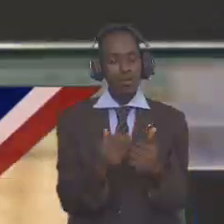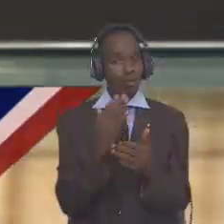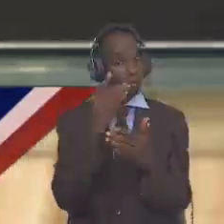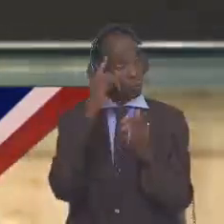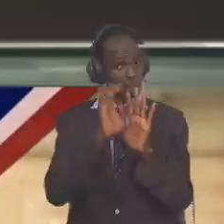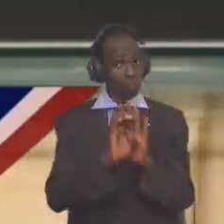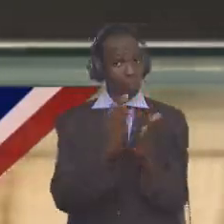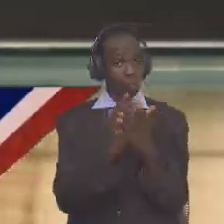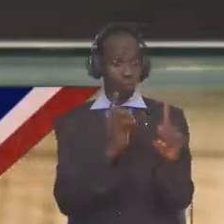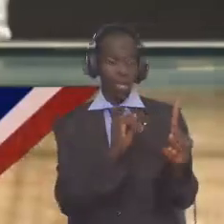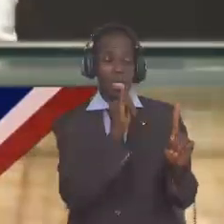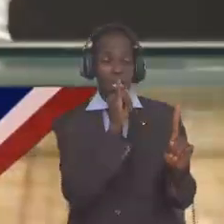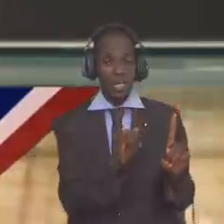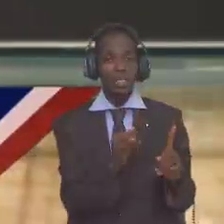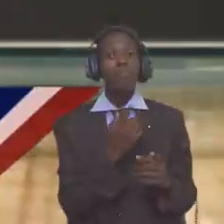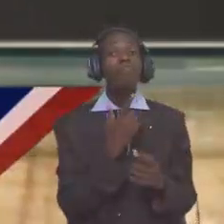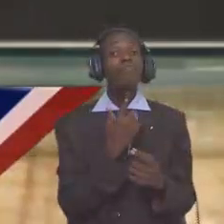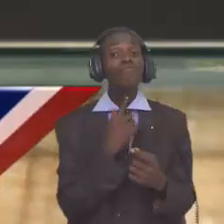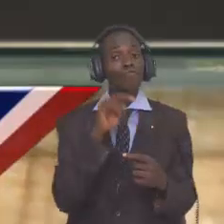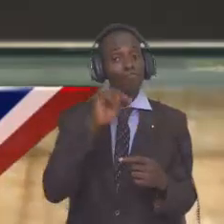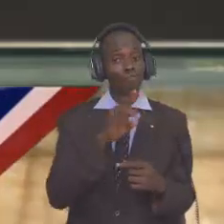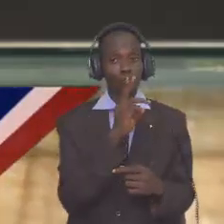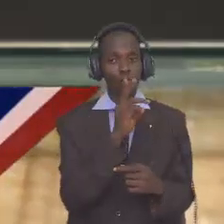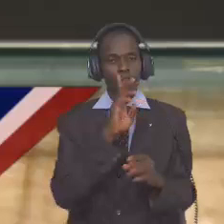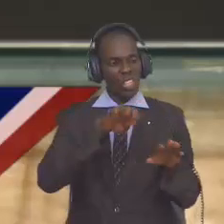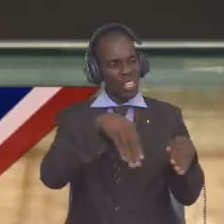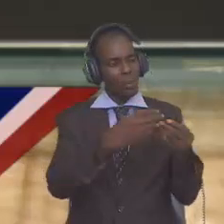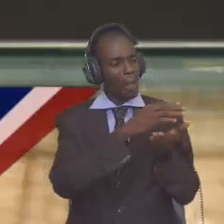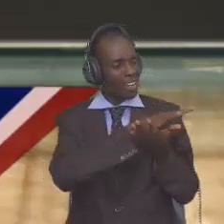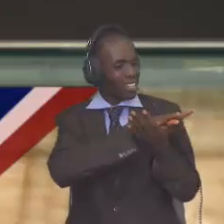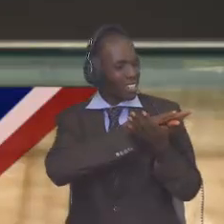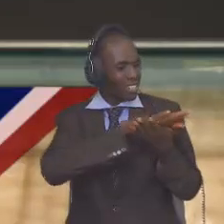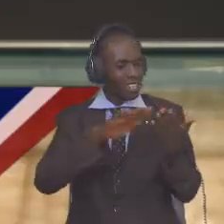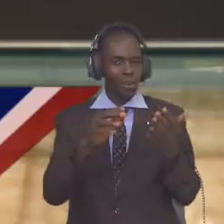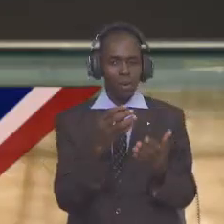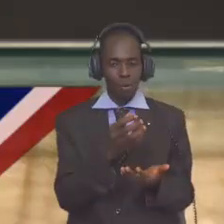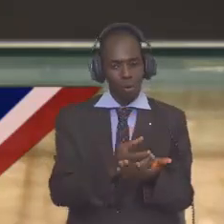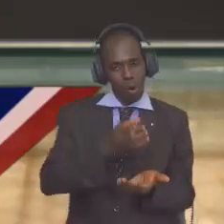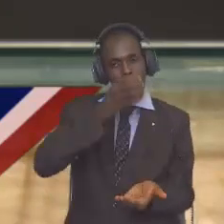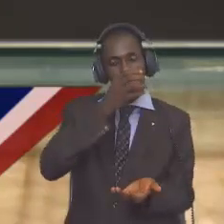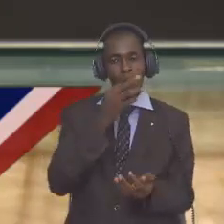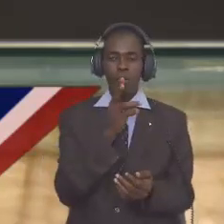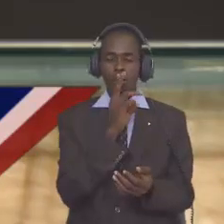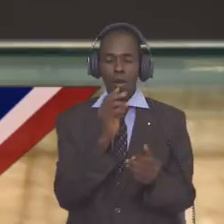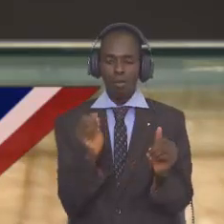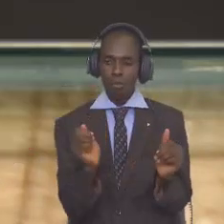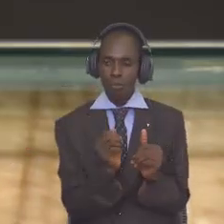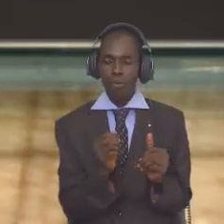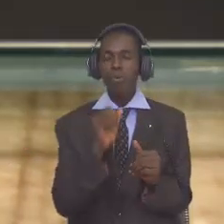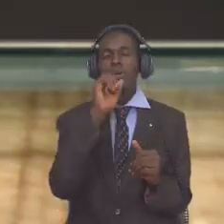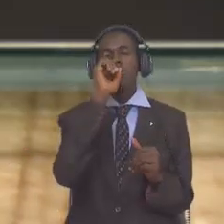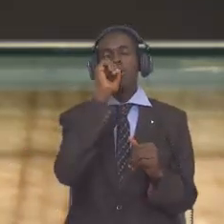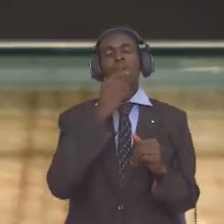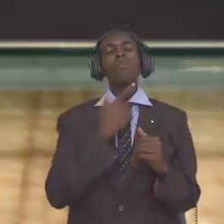give him a clean glass of water, cold, that's refreshing him. Somebody